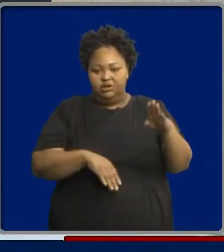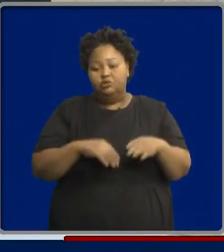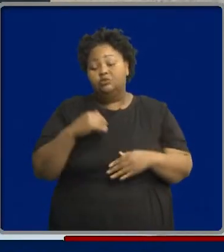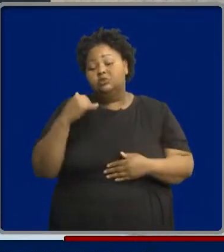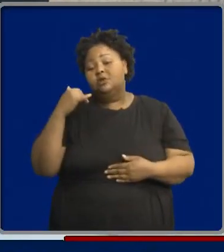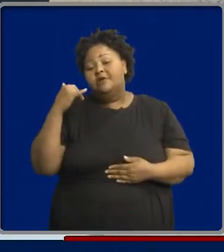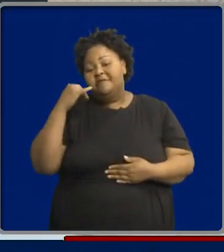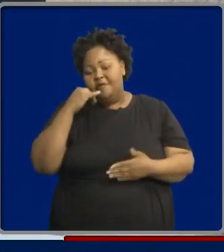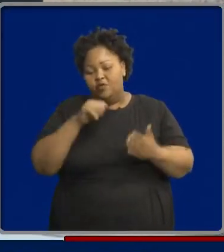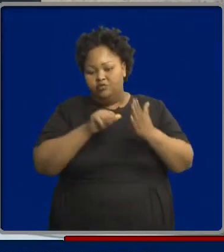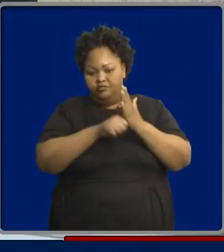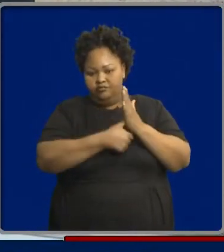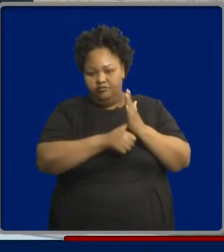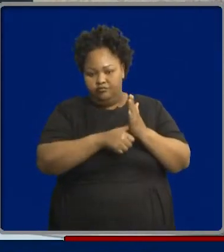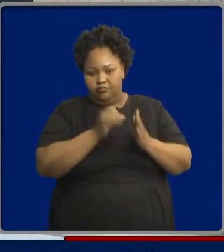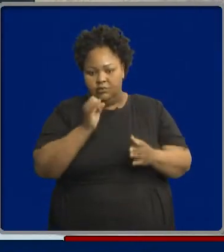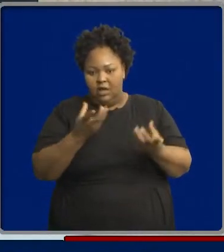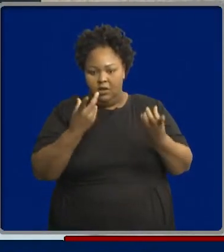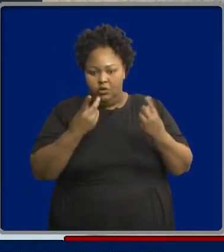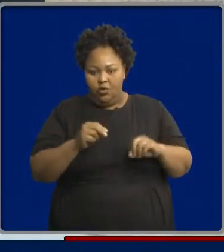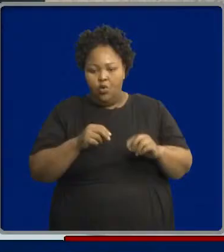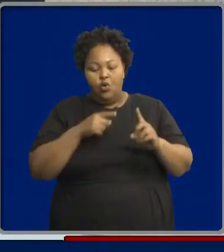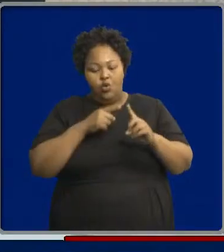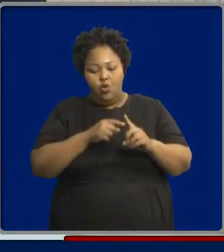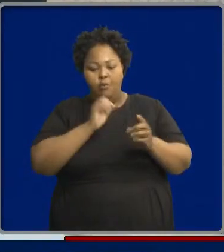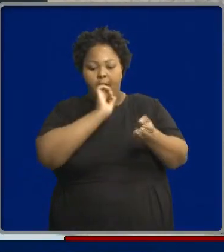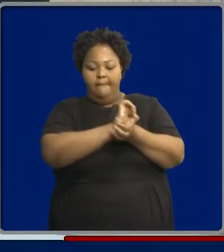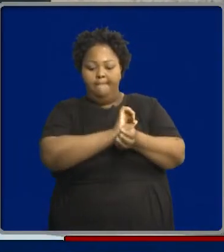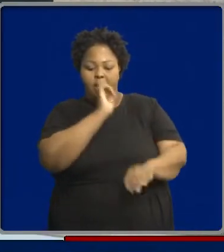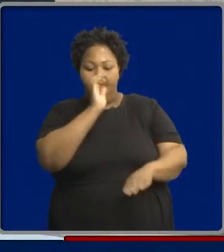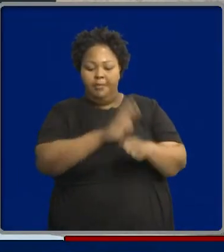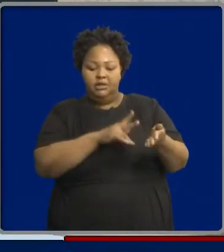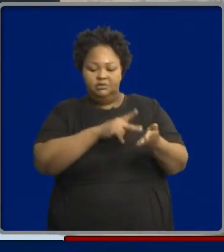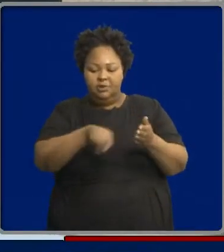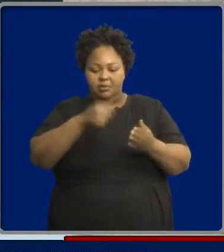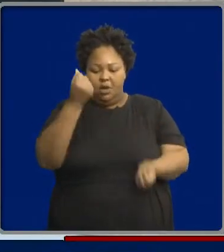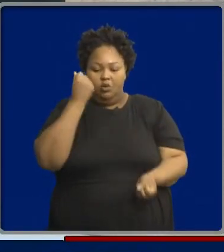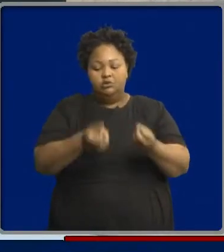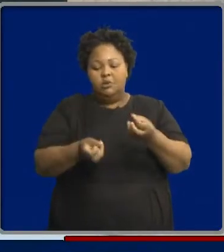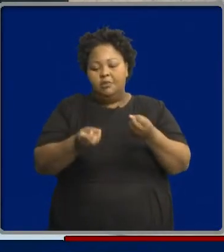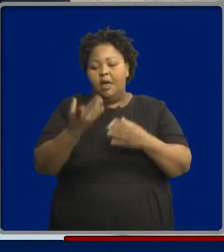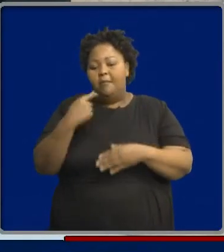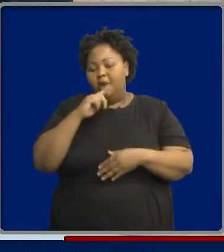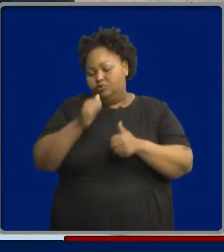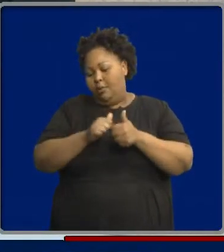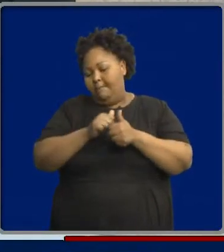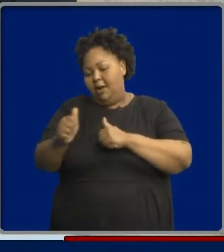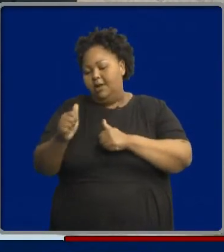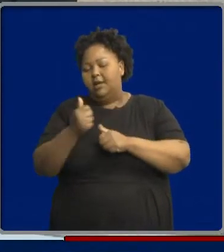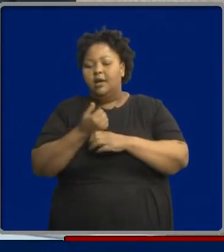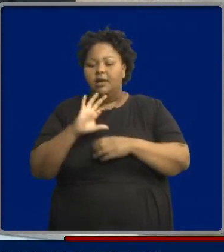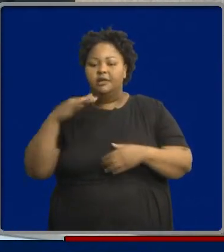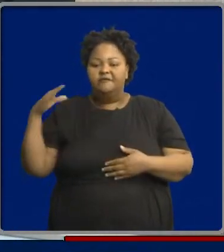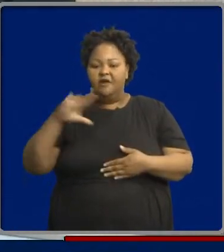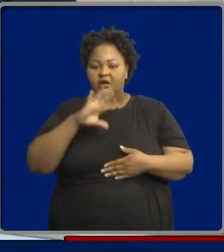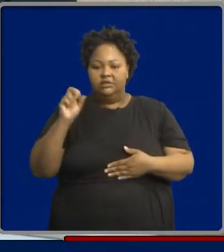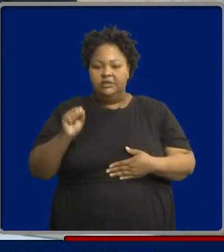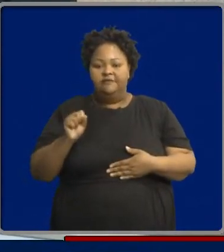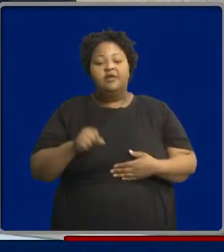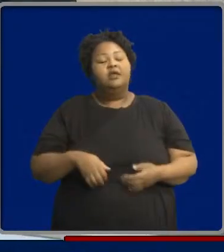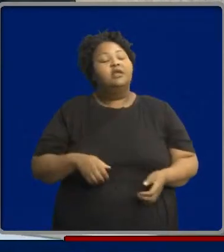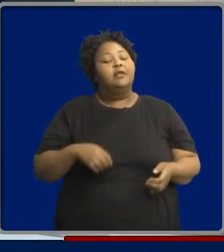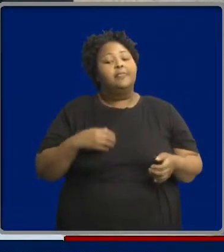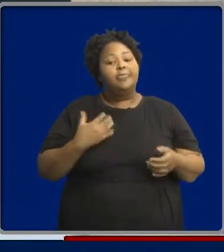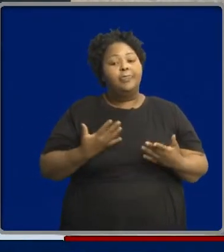He was granted bail but fled to Johannesburg, South Africa. Hlopsile claims that police kept asking her where